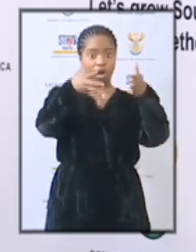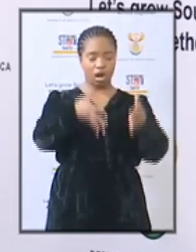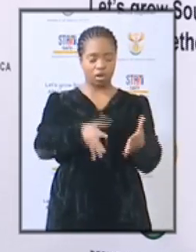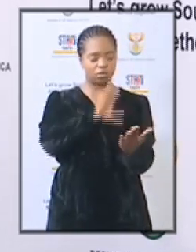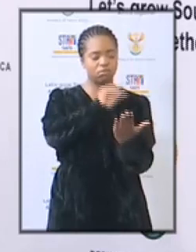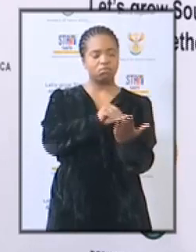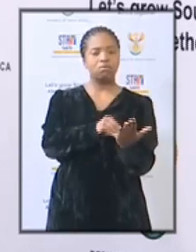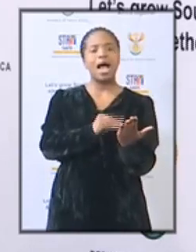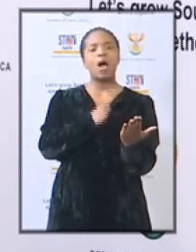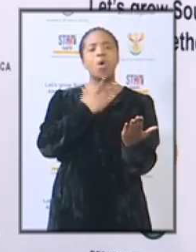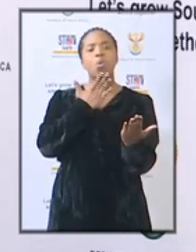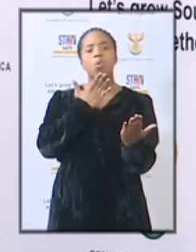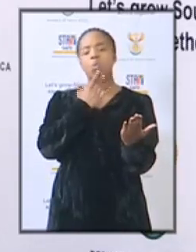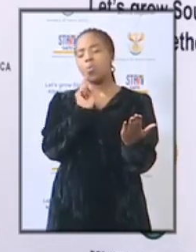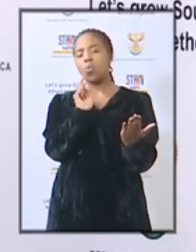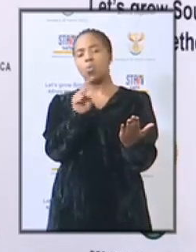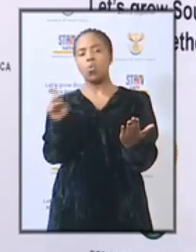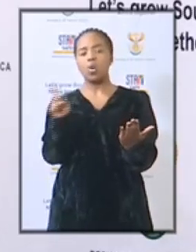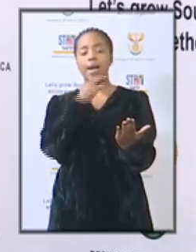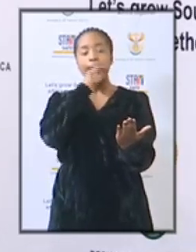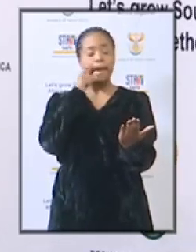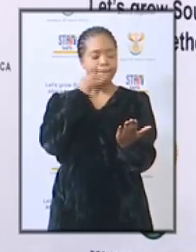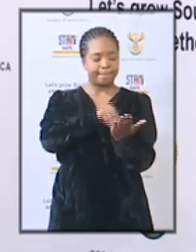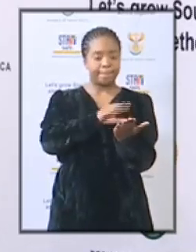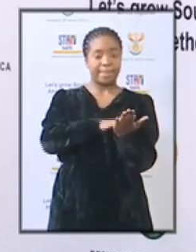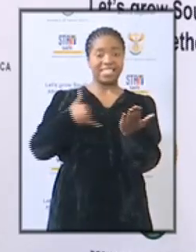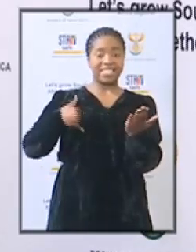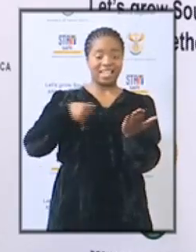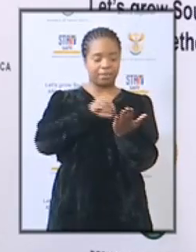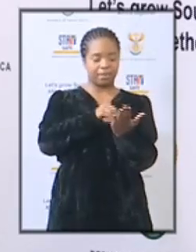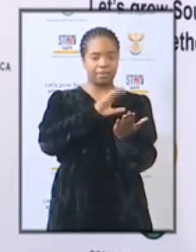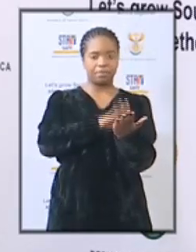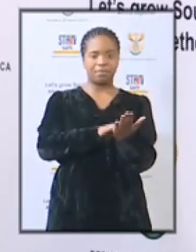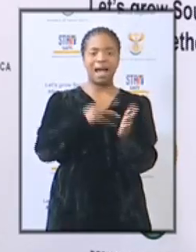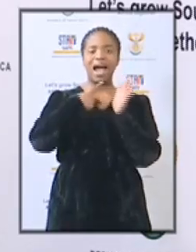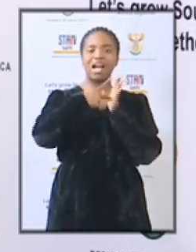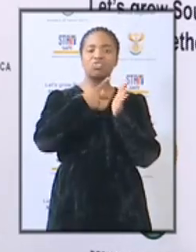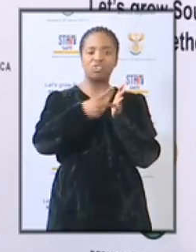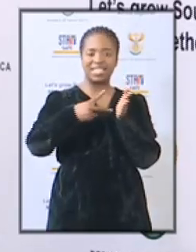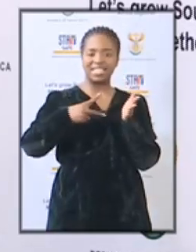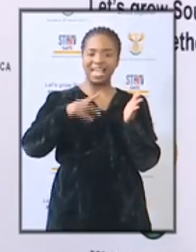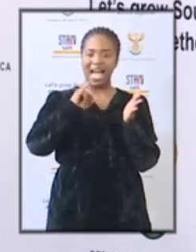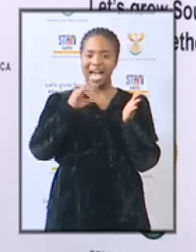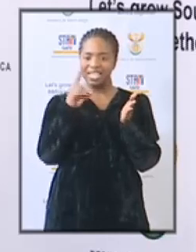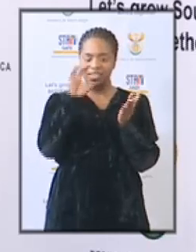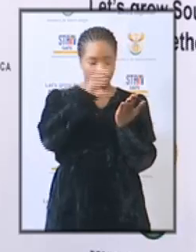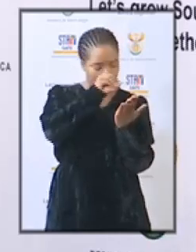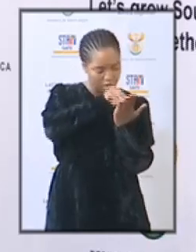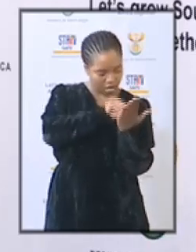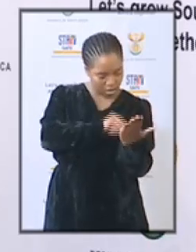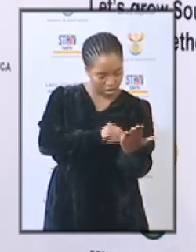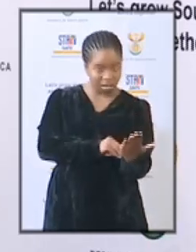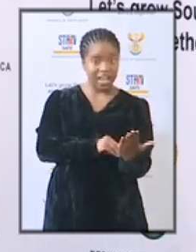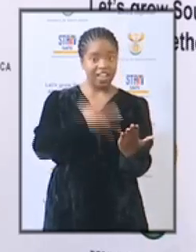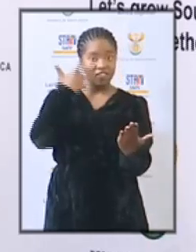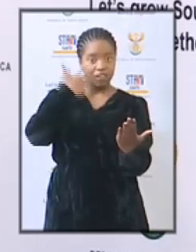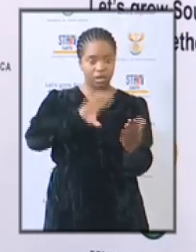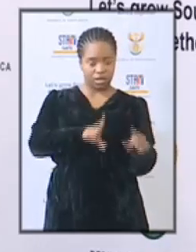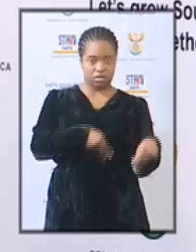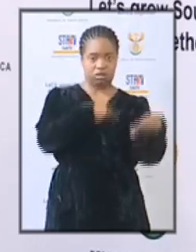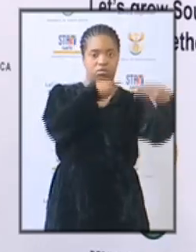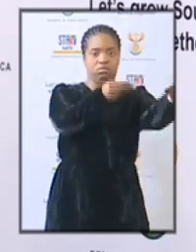records in terms of the people that they are taking on tours, and they must make this available to the authorities that are